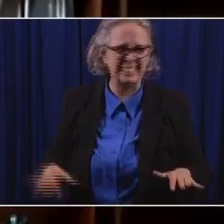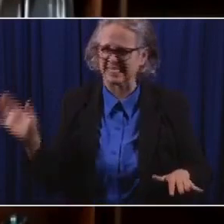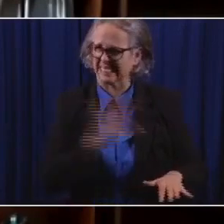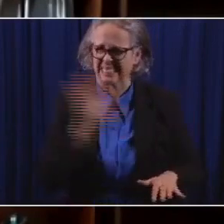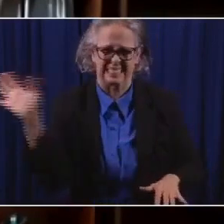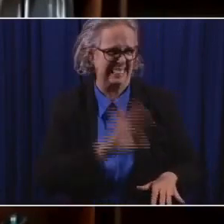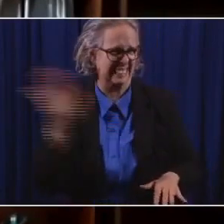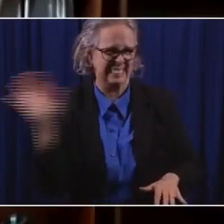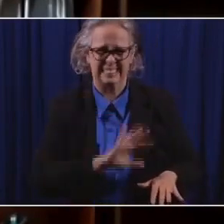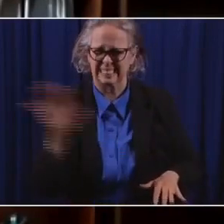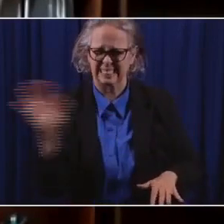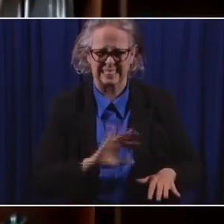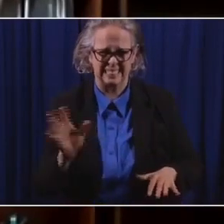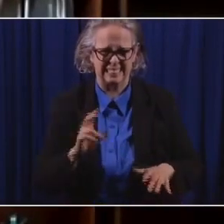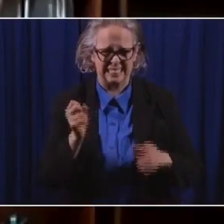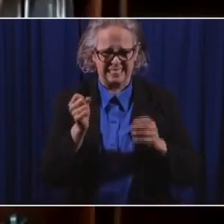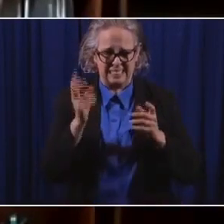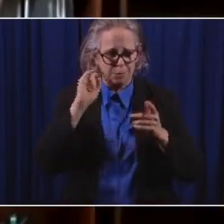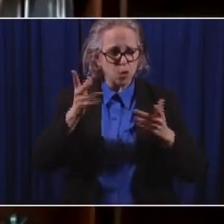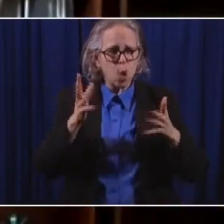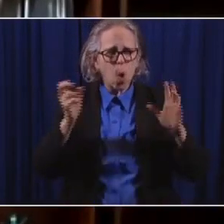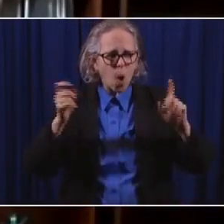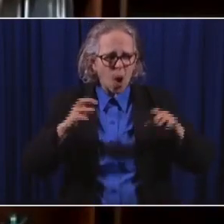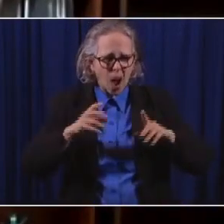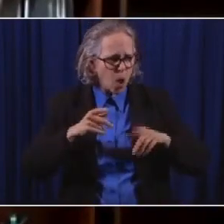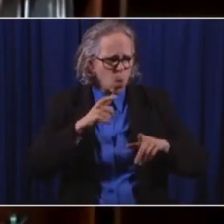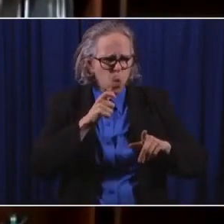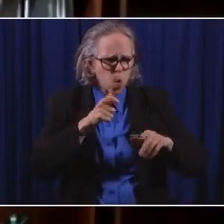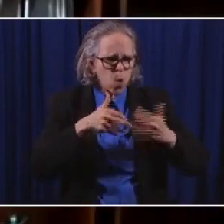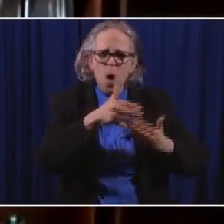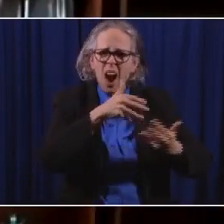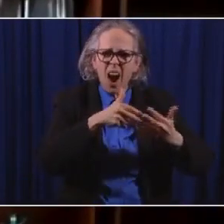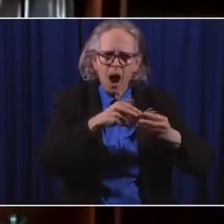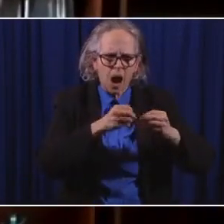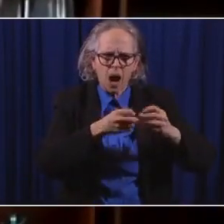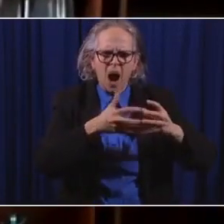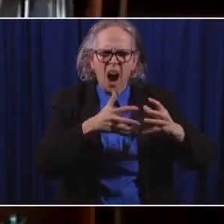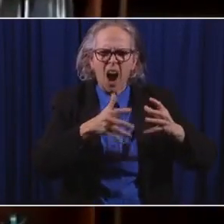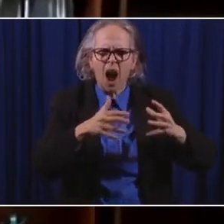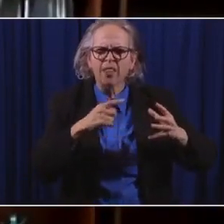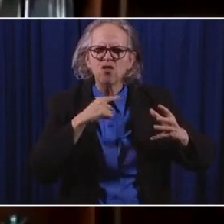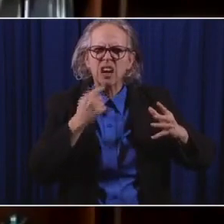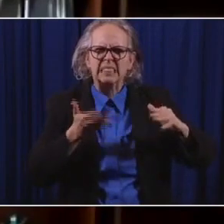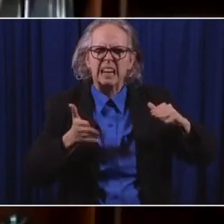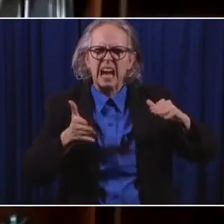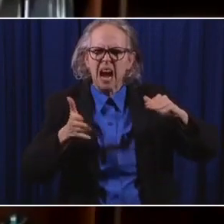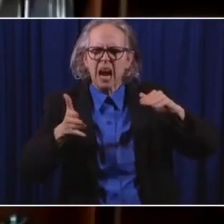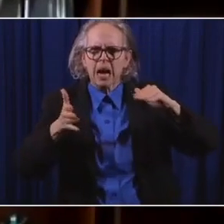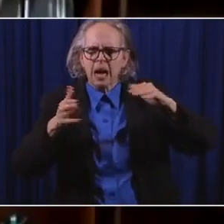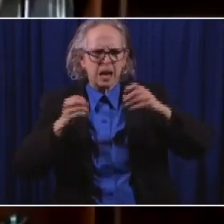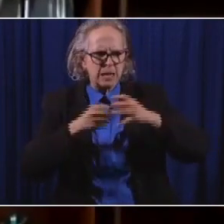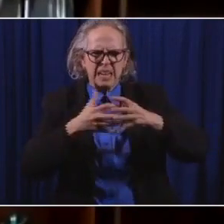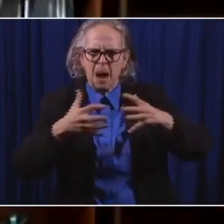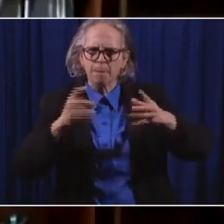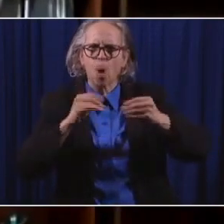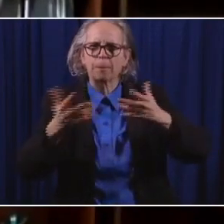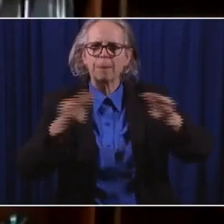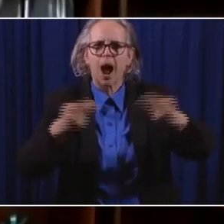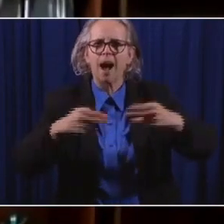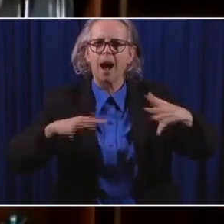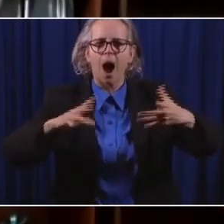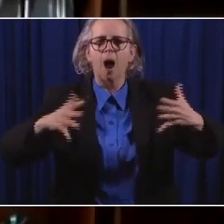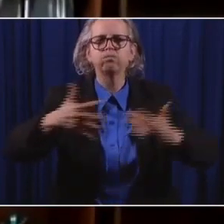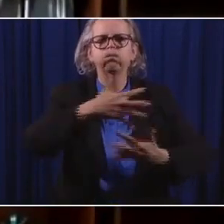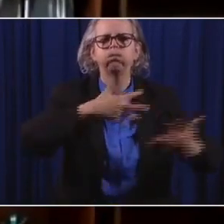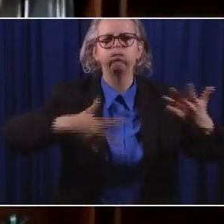you're increasing your risk. At any given point in time, we don't know who amongst us may be actually infected without